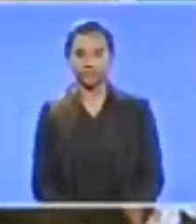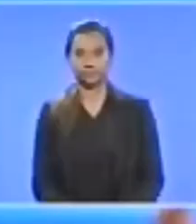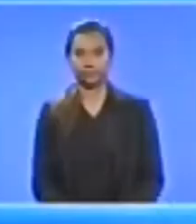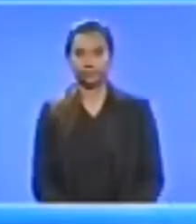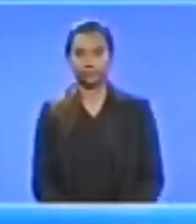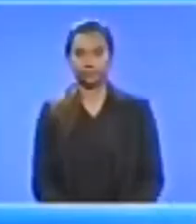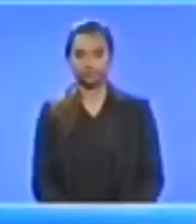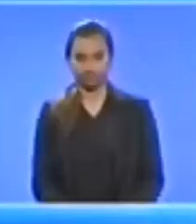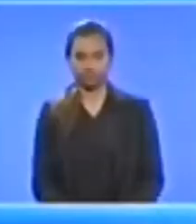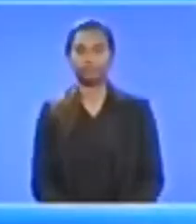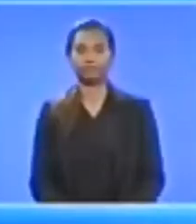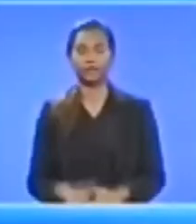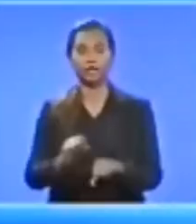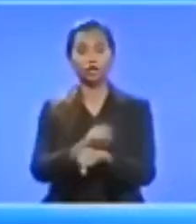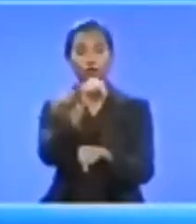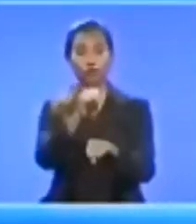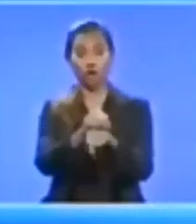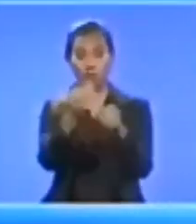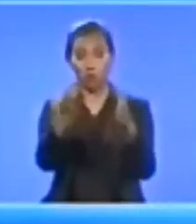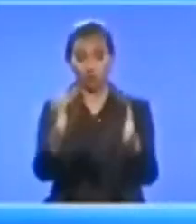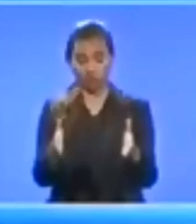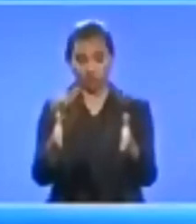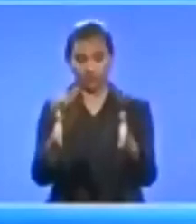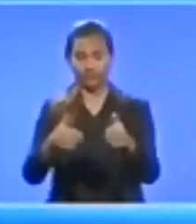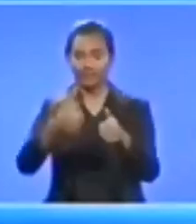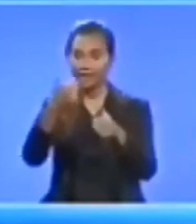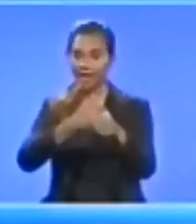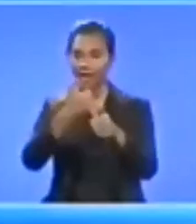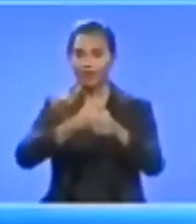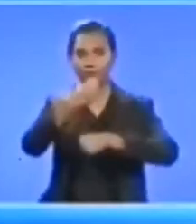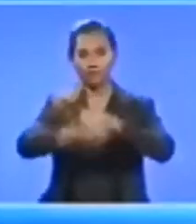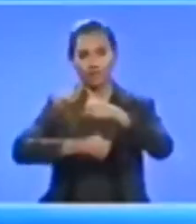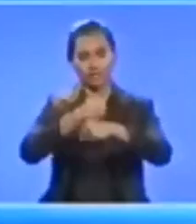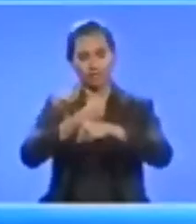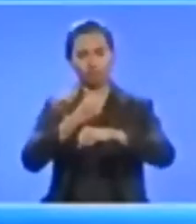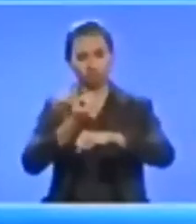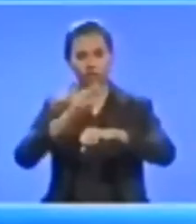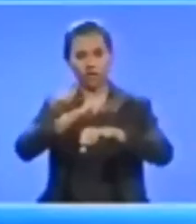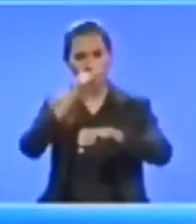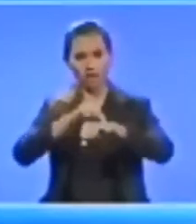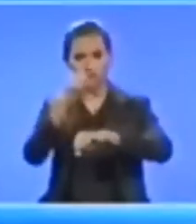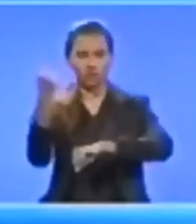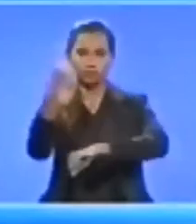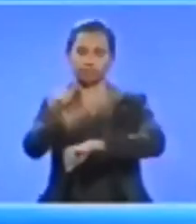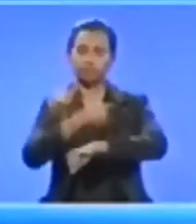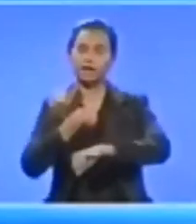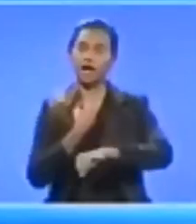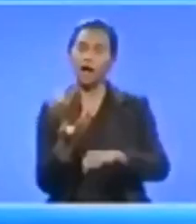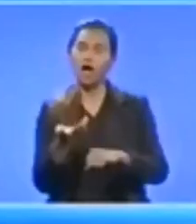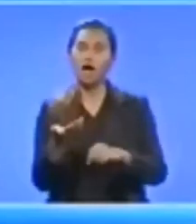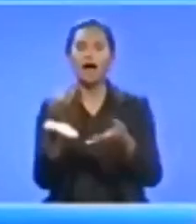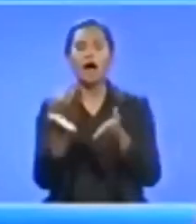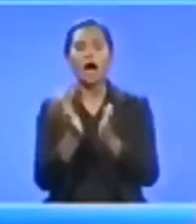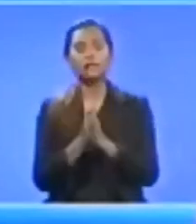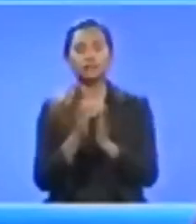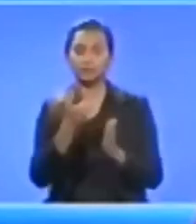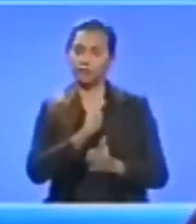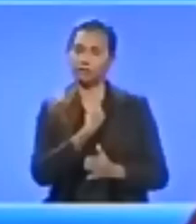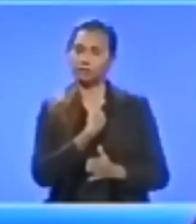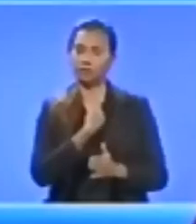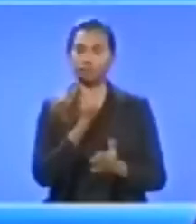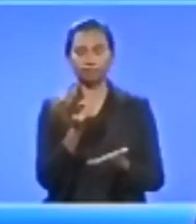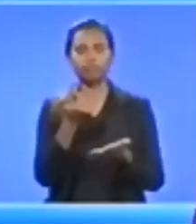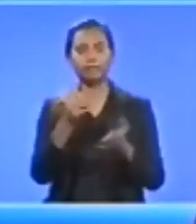Fellow Singaporeans, every year on National Day, I ask myself what it means to be a